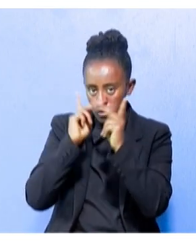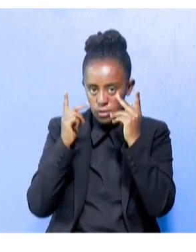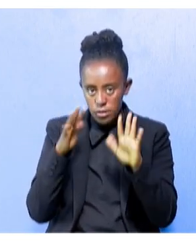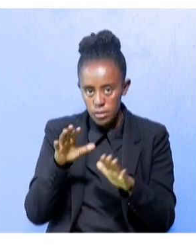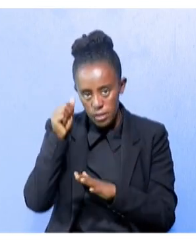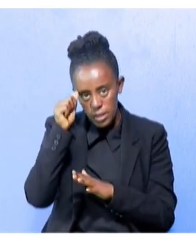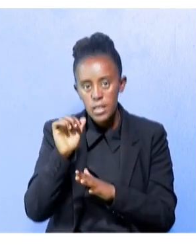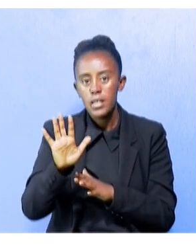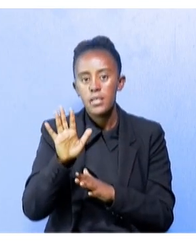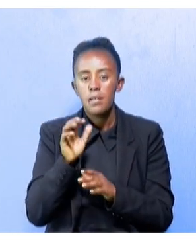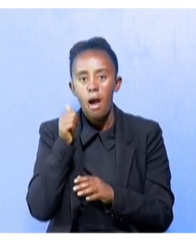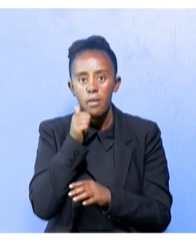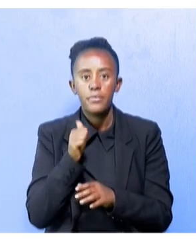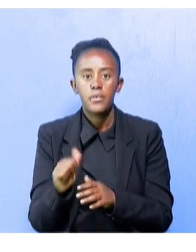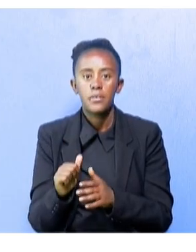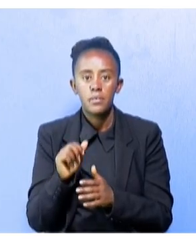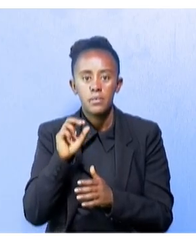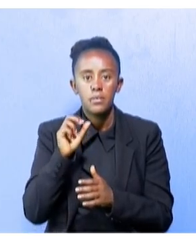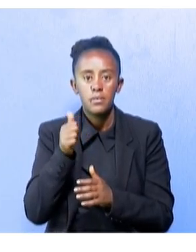his aunt